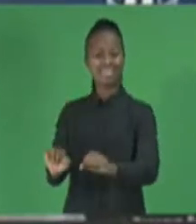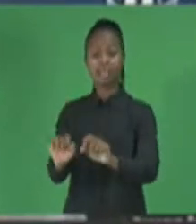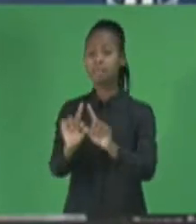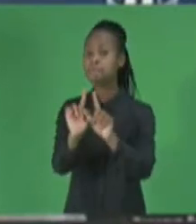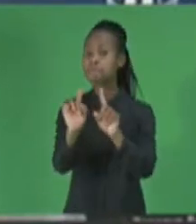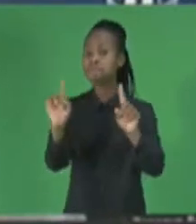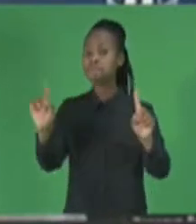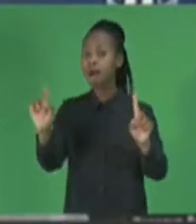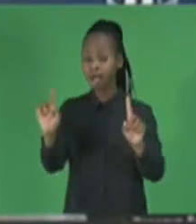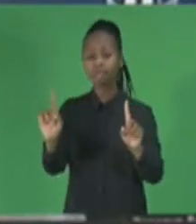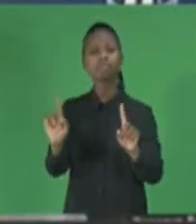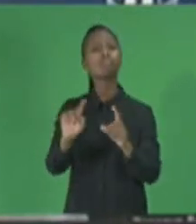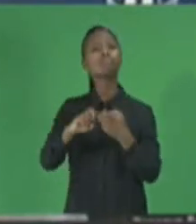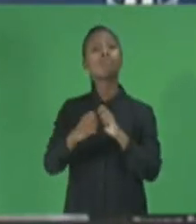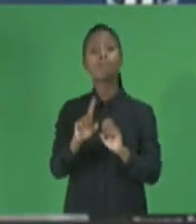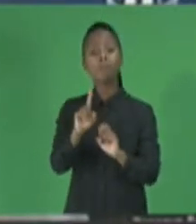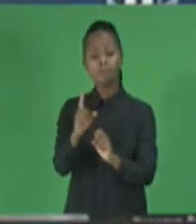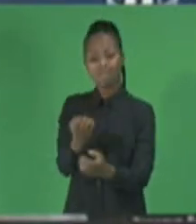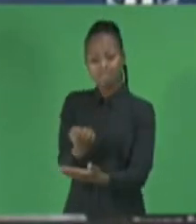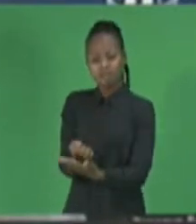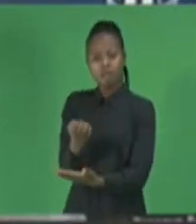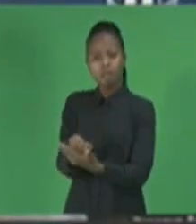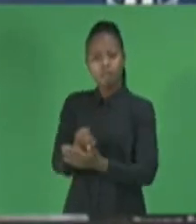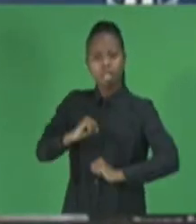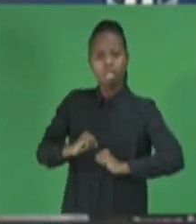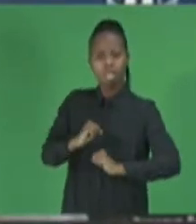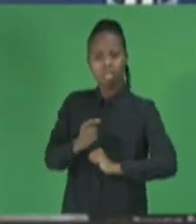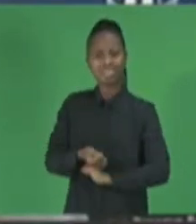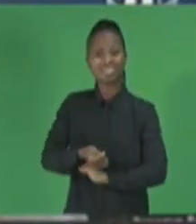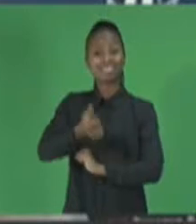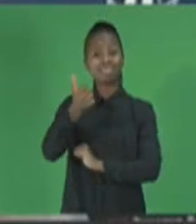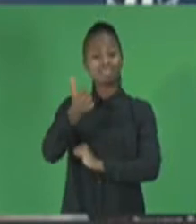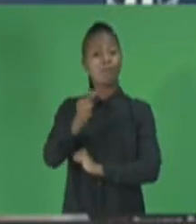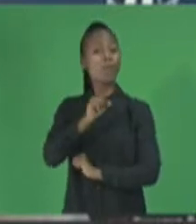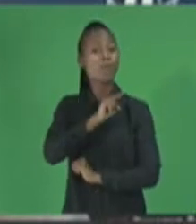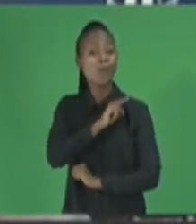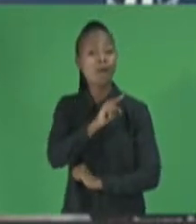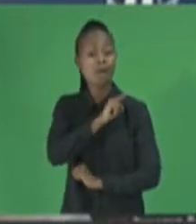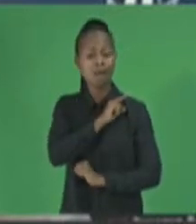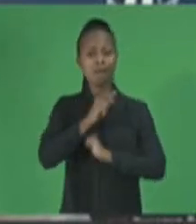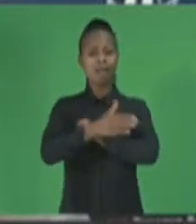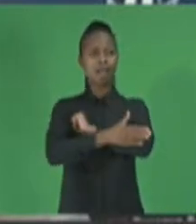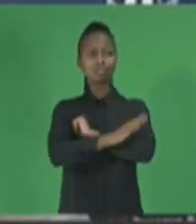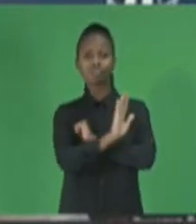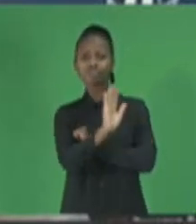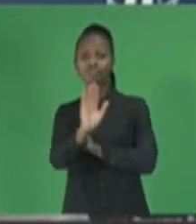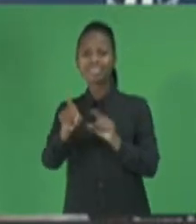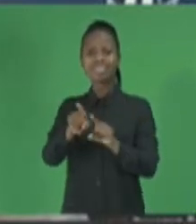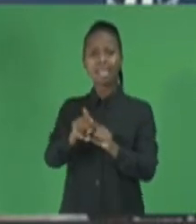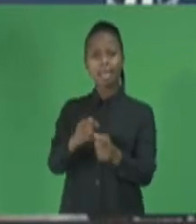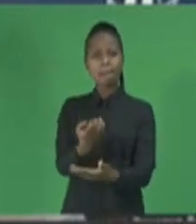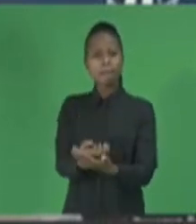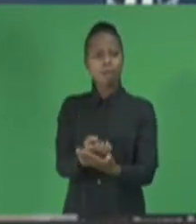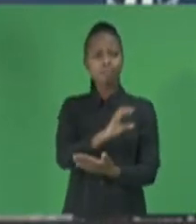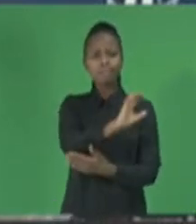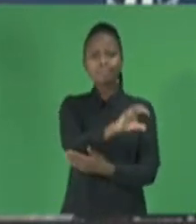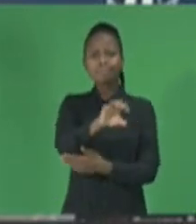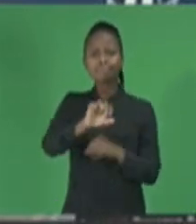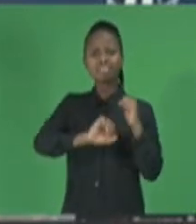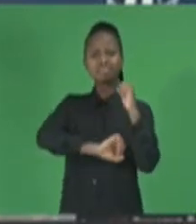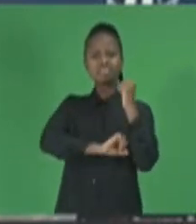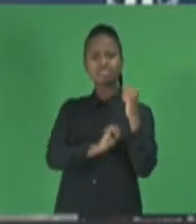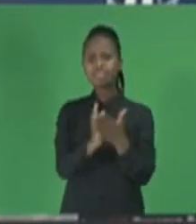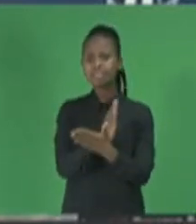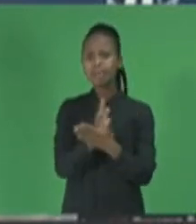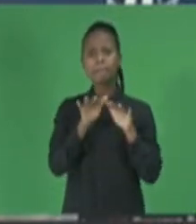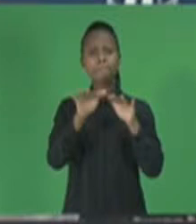are lagging in many emerging market and developing economies. Until populations develop sufficient immunity